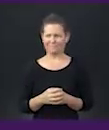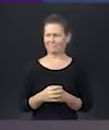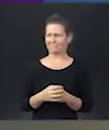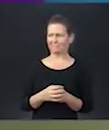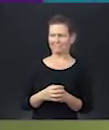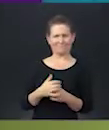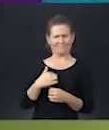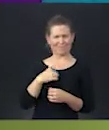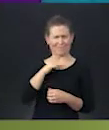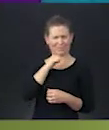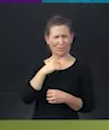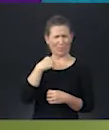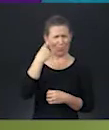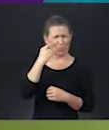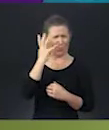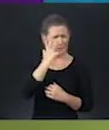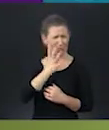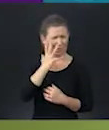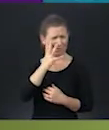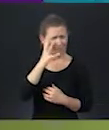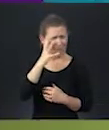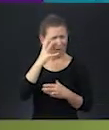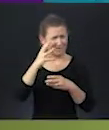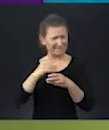I don't look autistic?